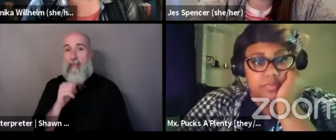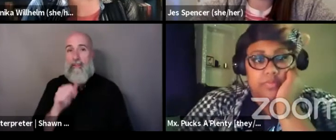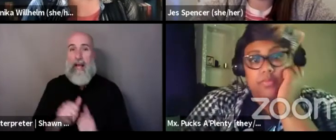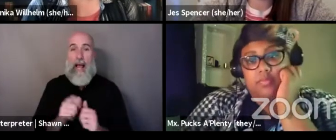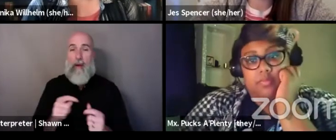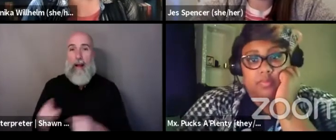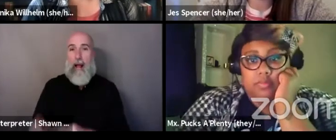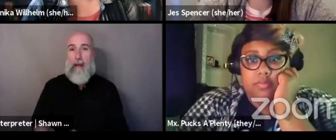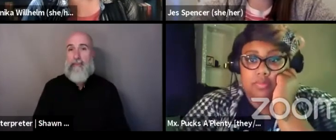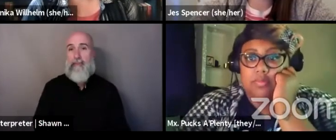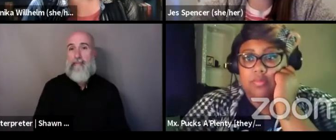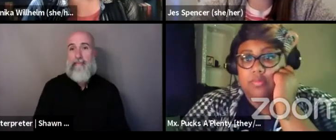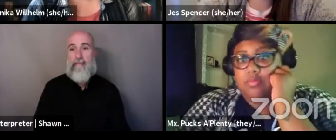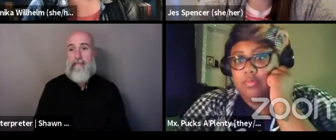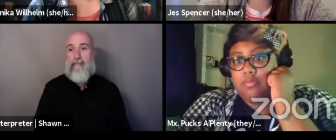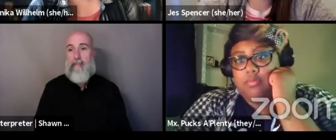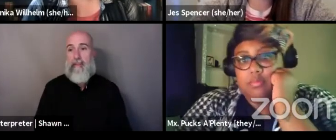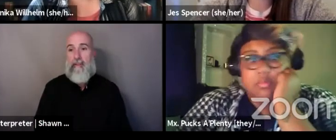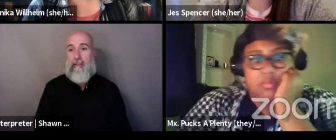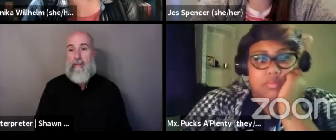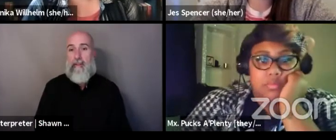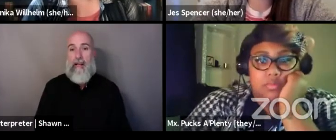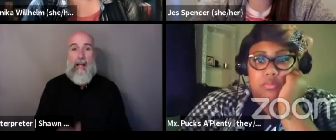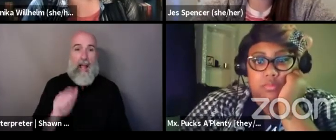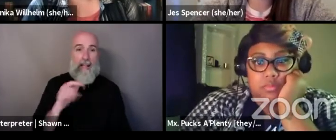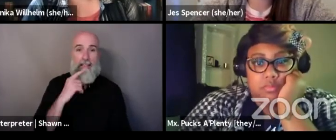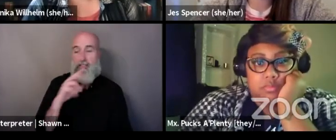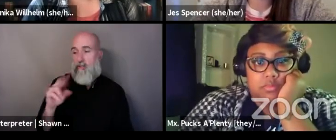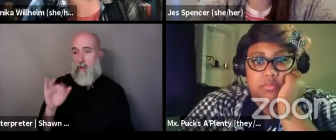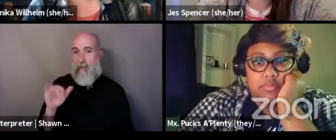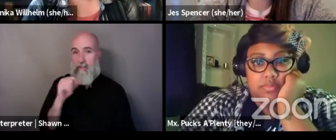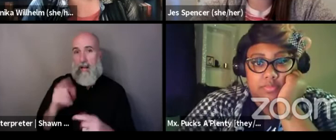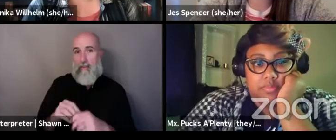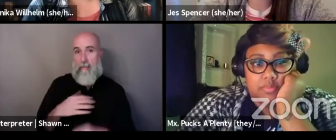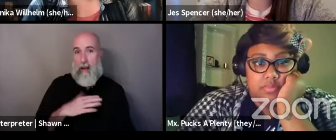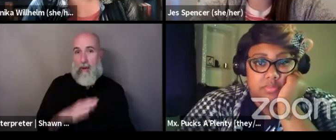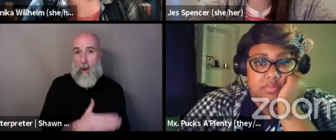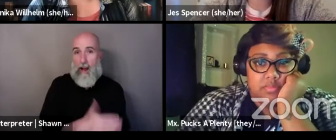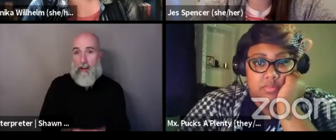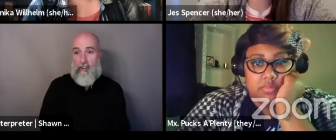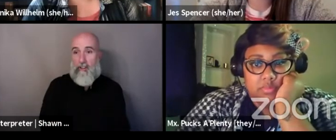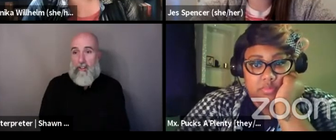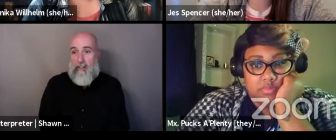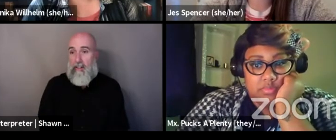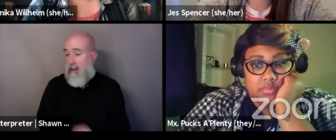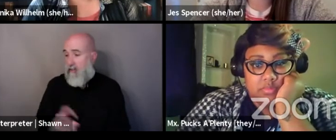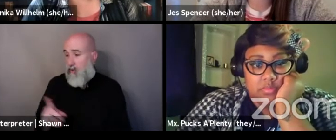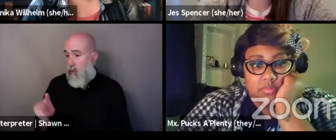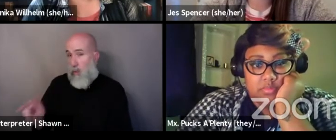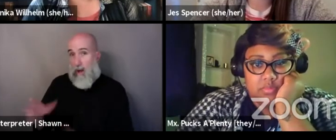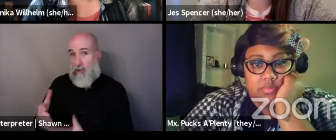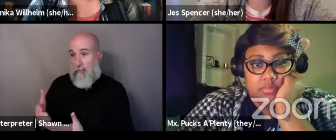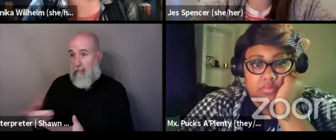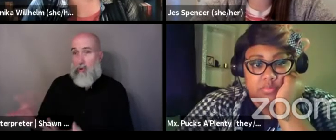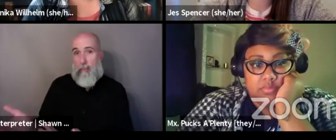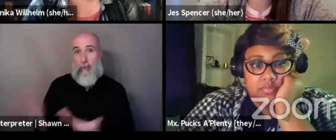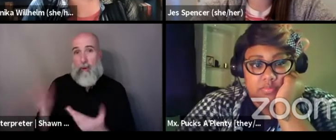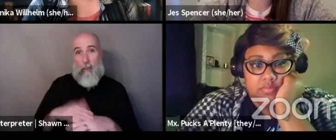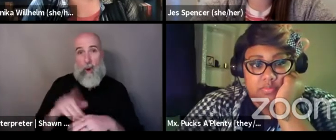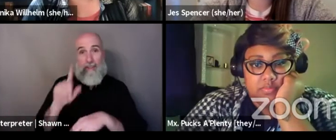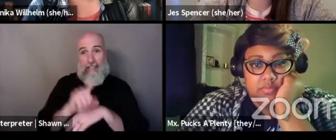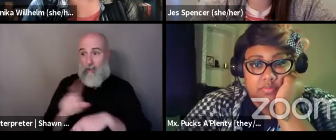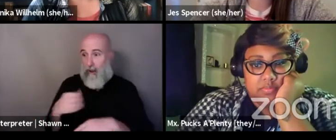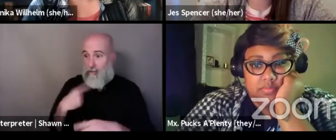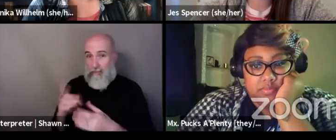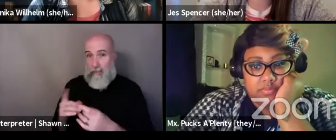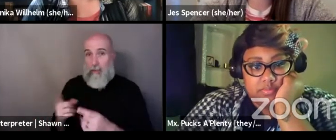happens, you know? Like, Elisa can be like, no, that's not how it happens in my choir. And if, like, there's no one to watch your baby, you'll bring them on stage. And if you have something to say about it, you